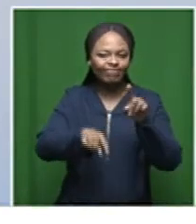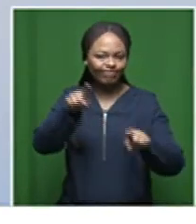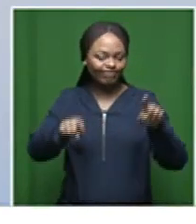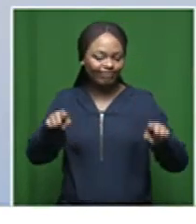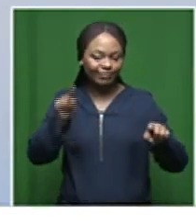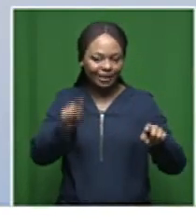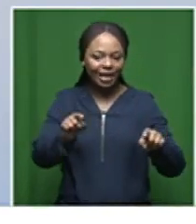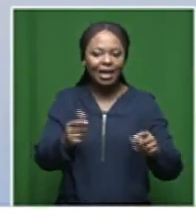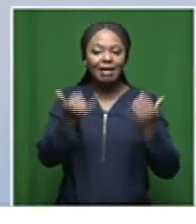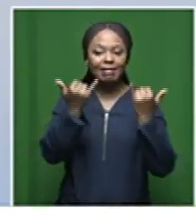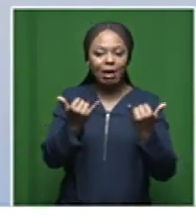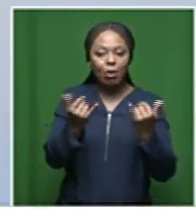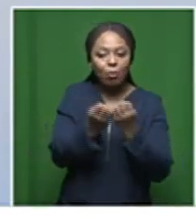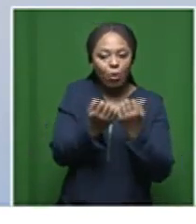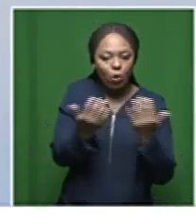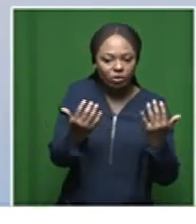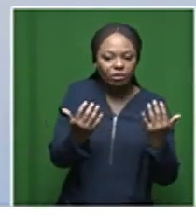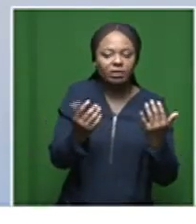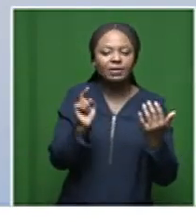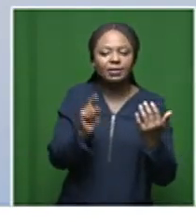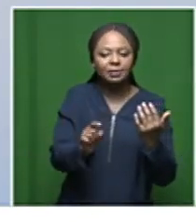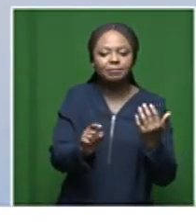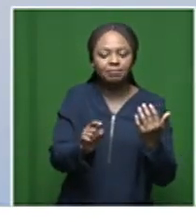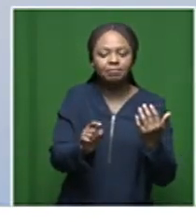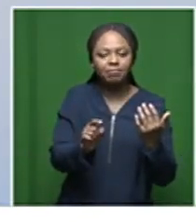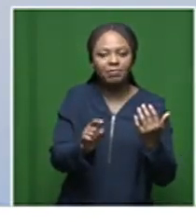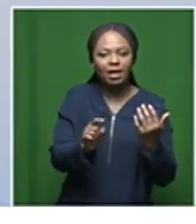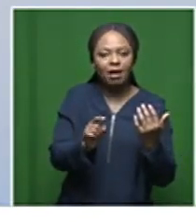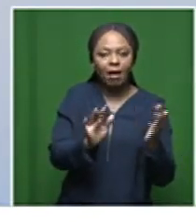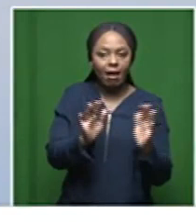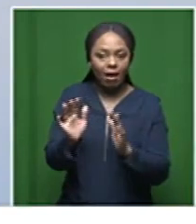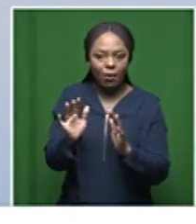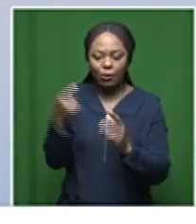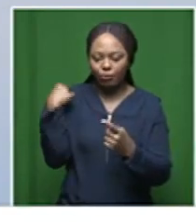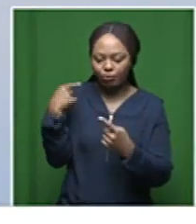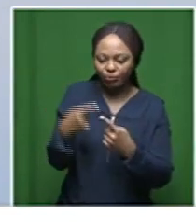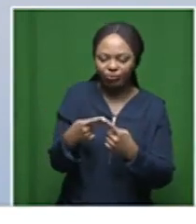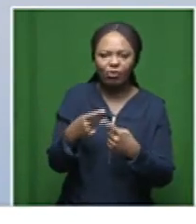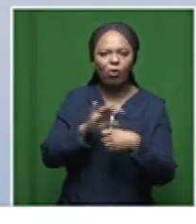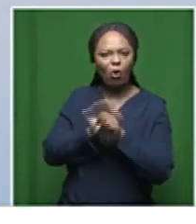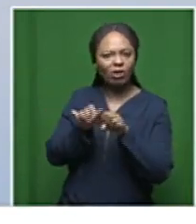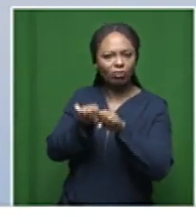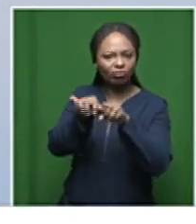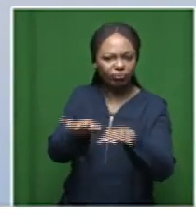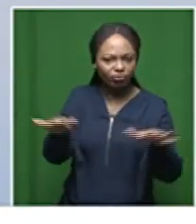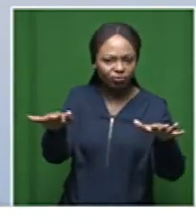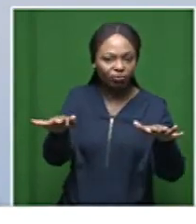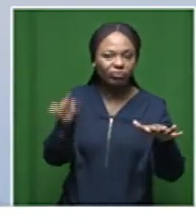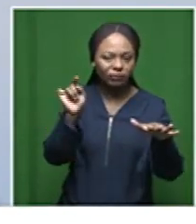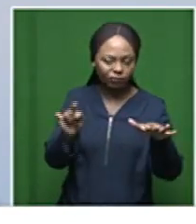become especially more so following the, the occurrence of the COVID-19 pandemic in the